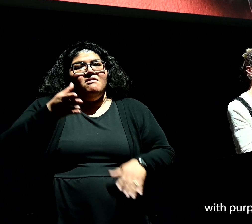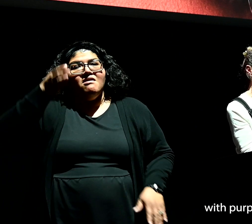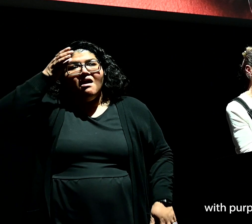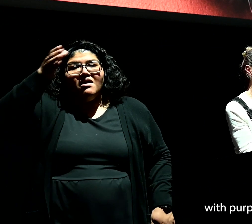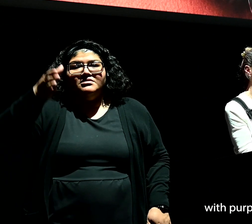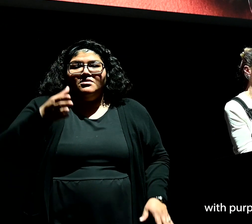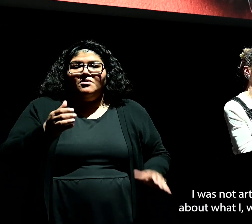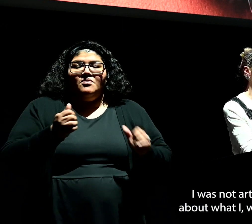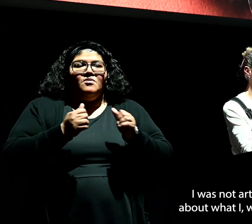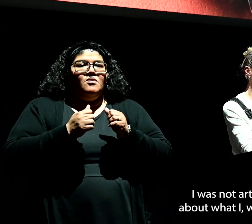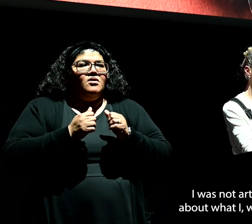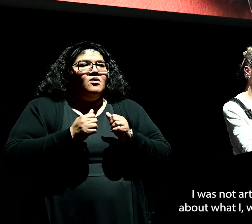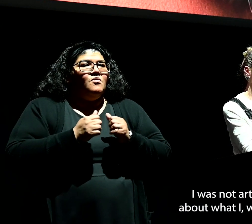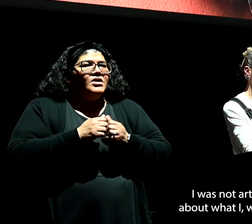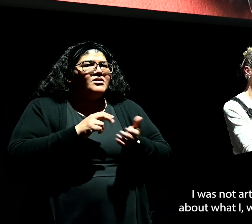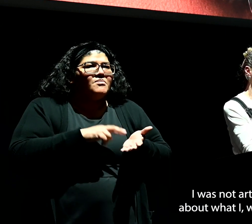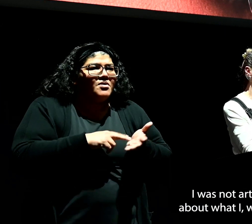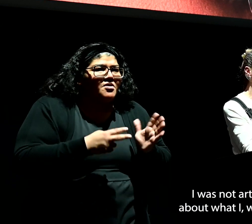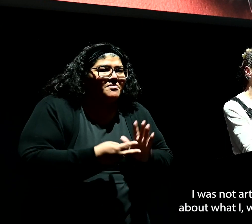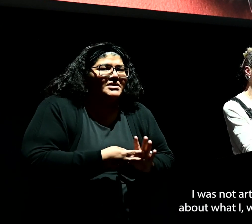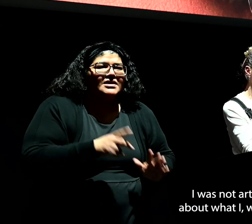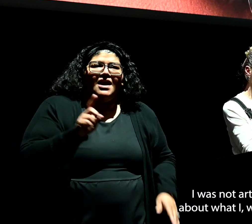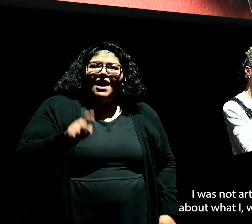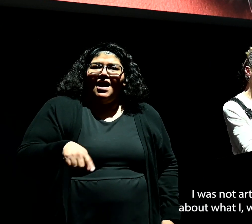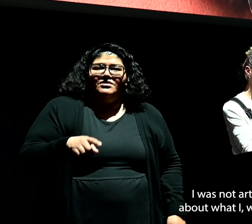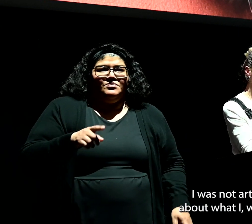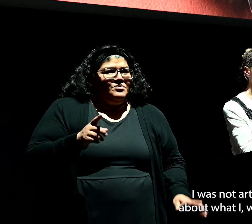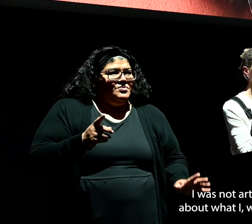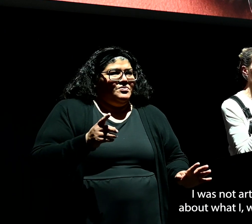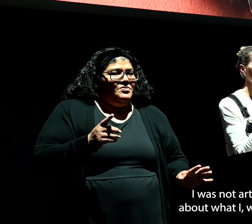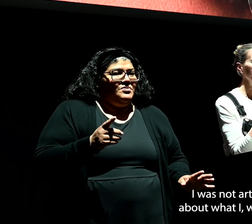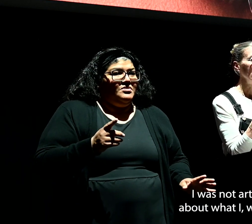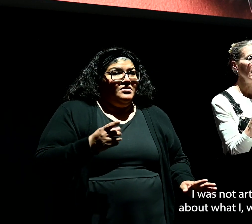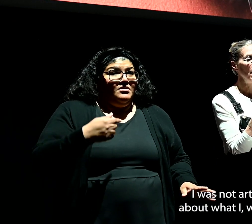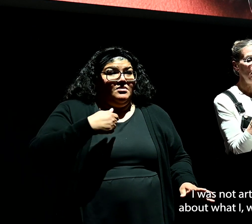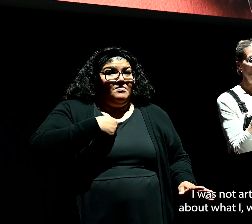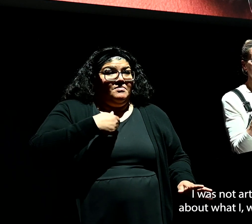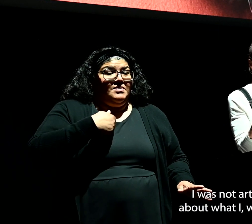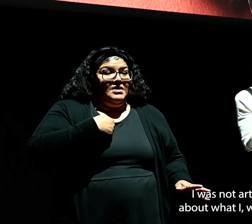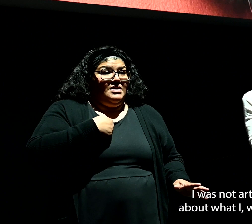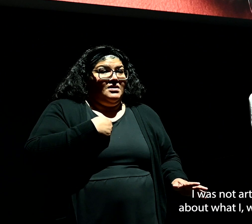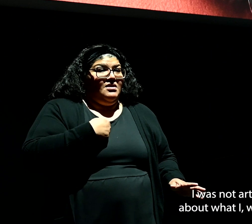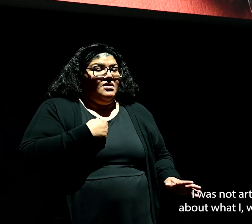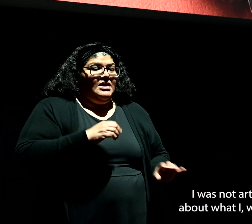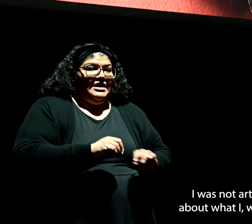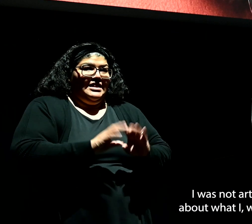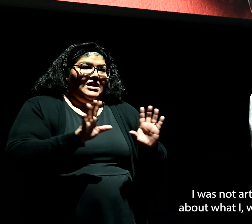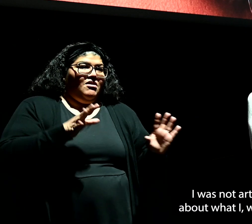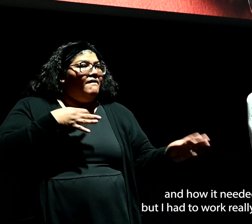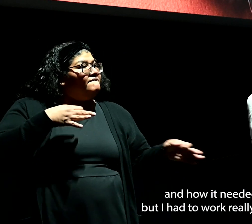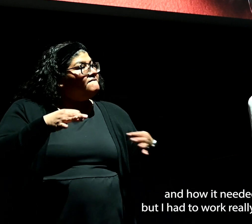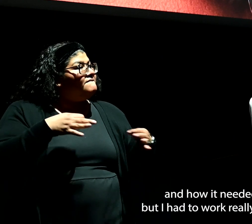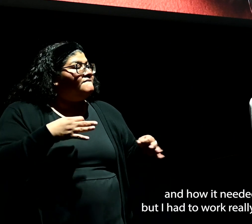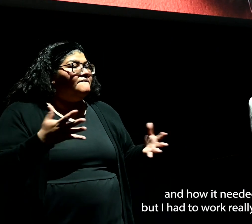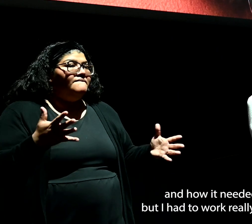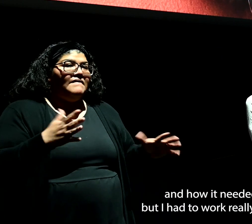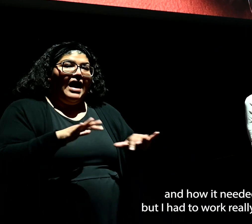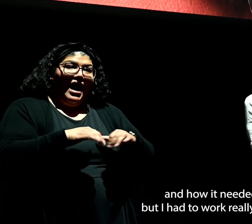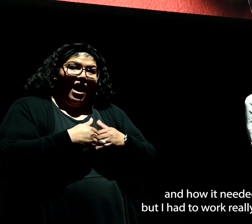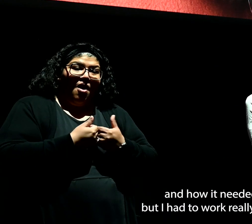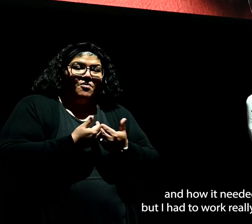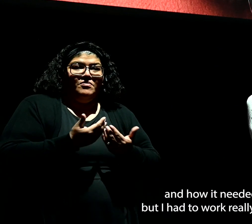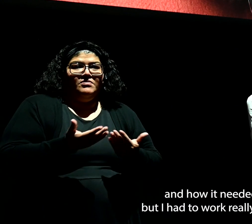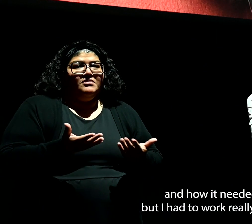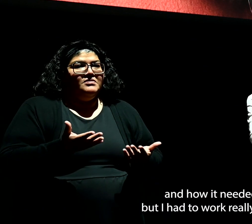with purpose. I was not articulate about what I saw and